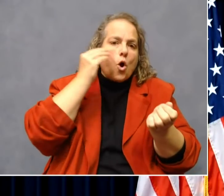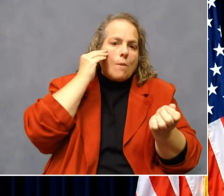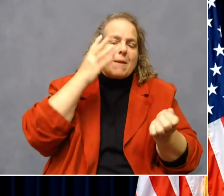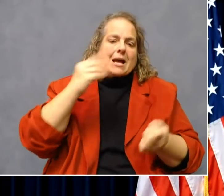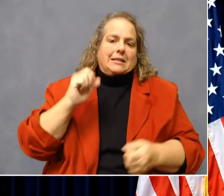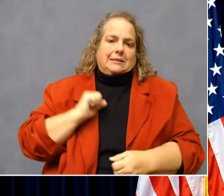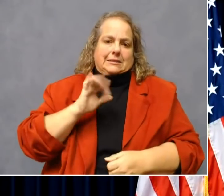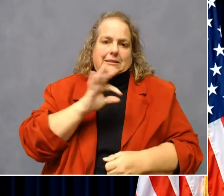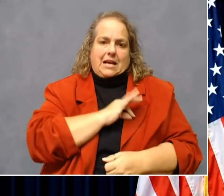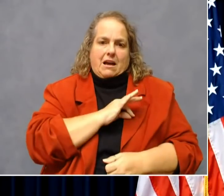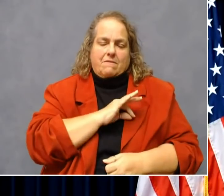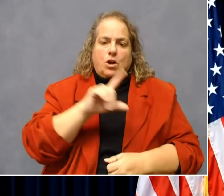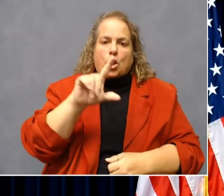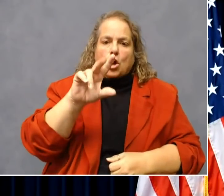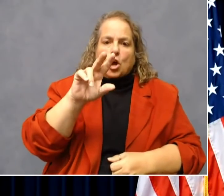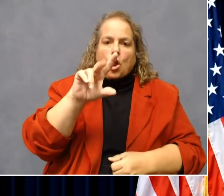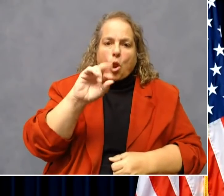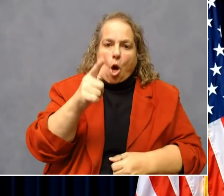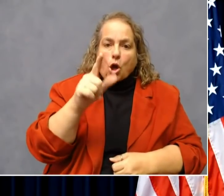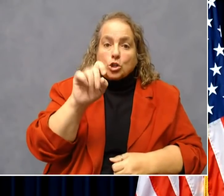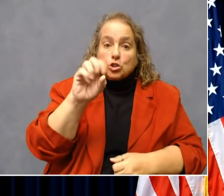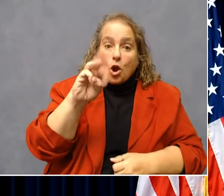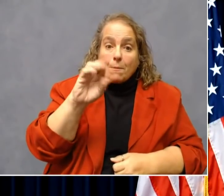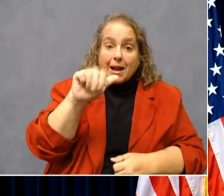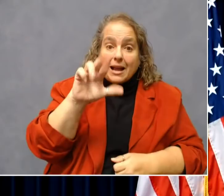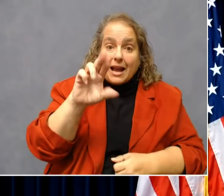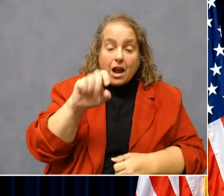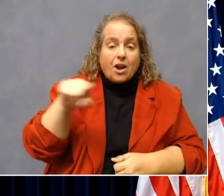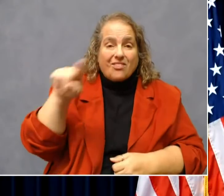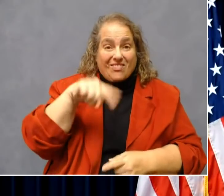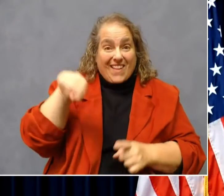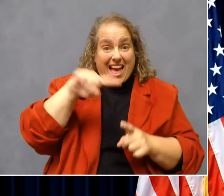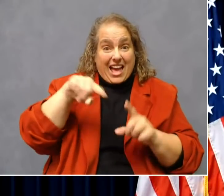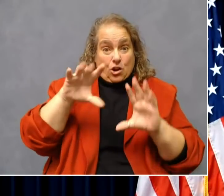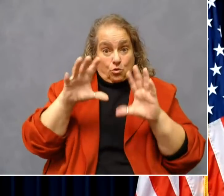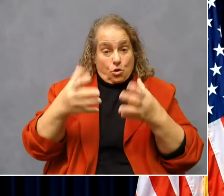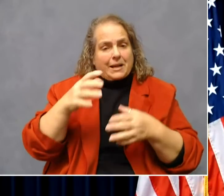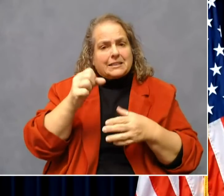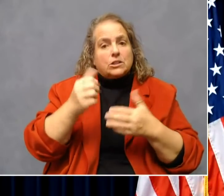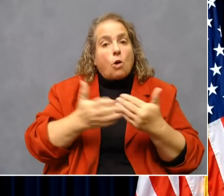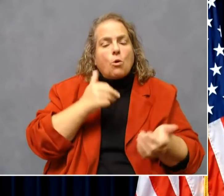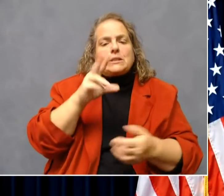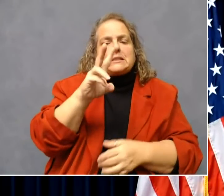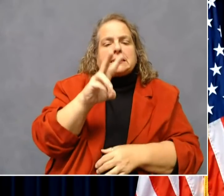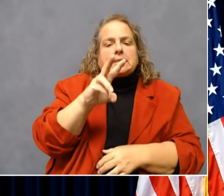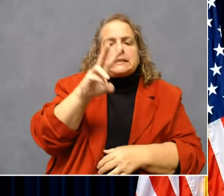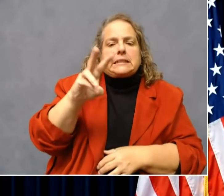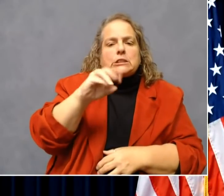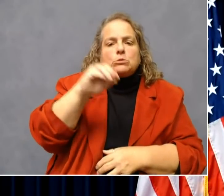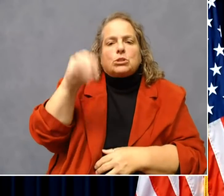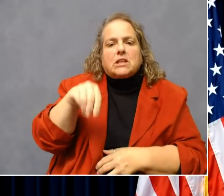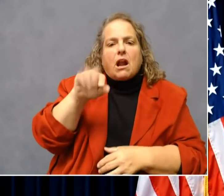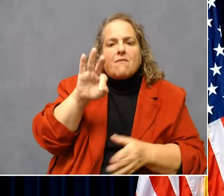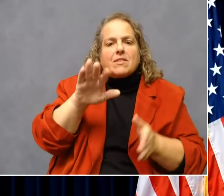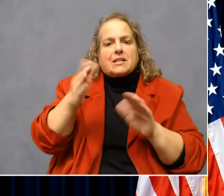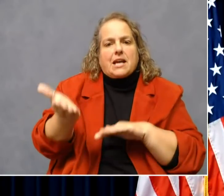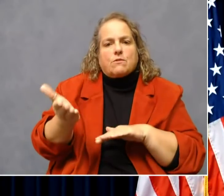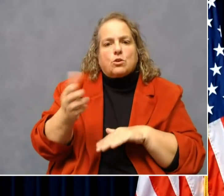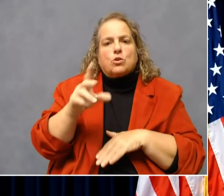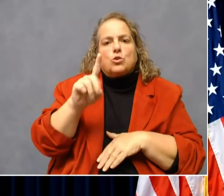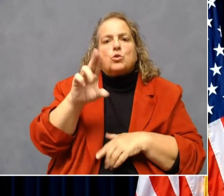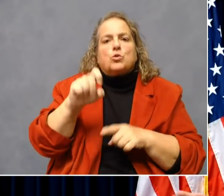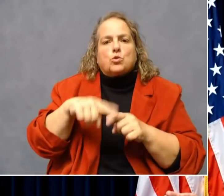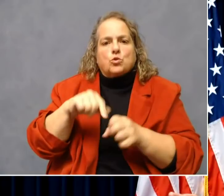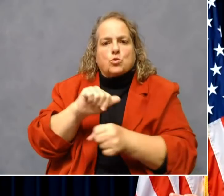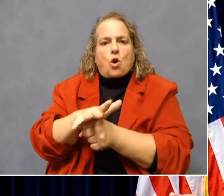care residents make up almost 66% of the deaths due to COVID. Think about that. If